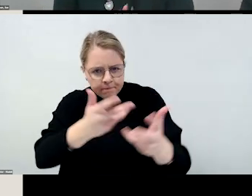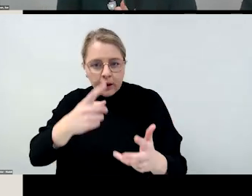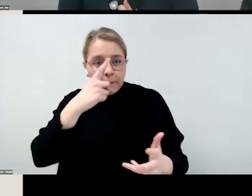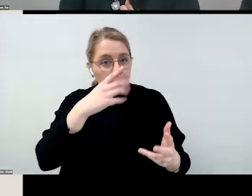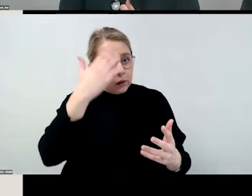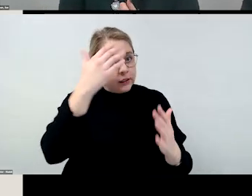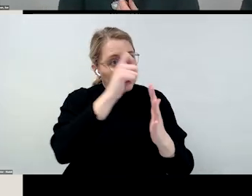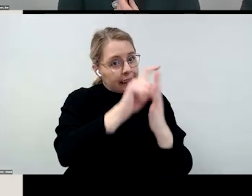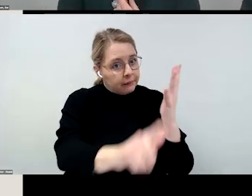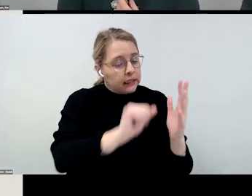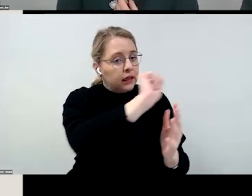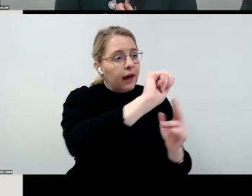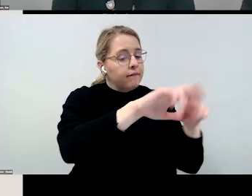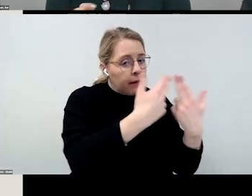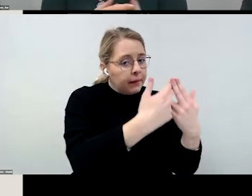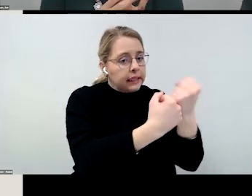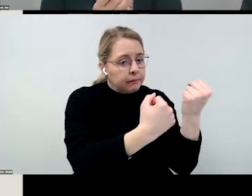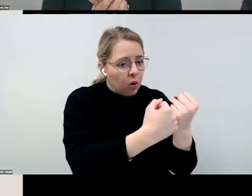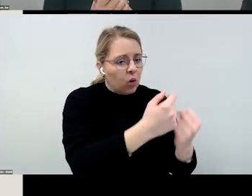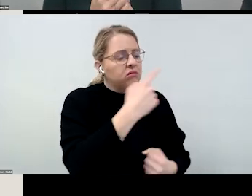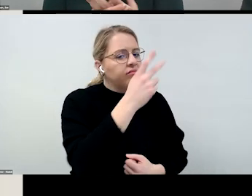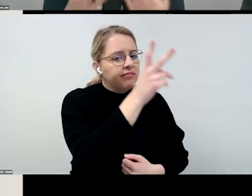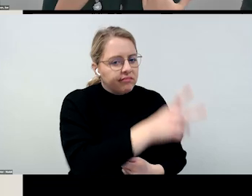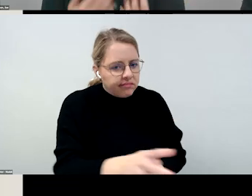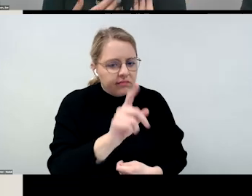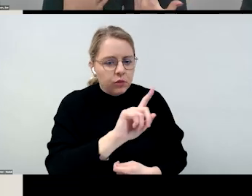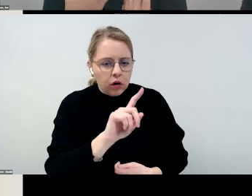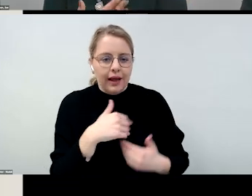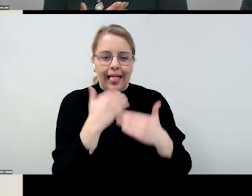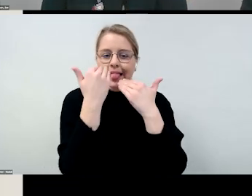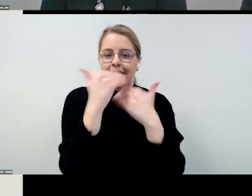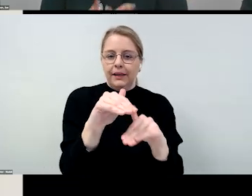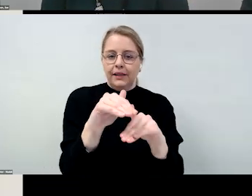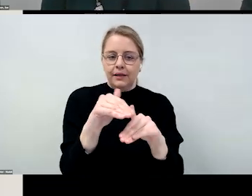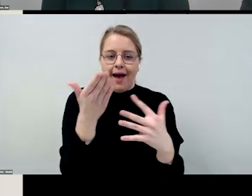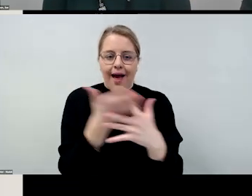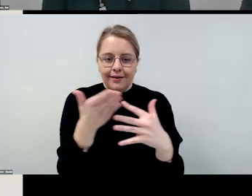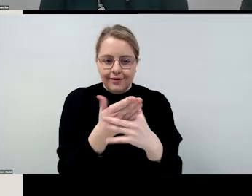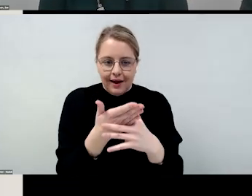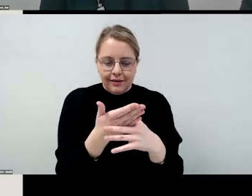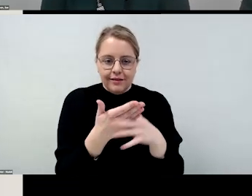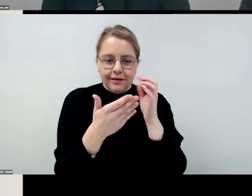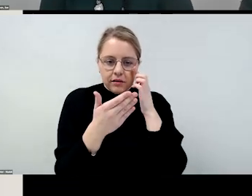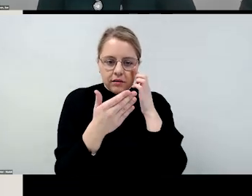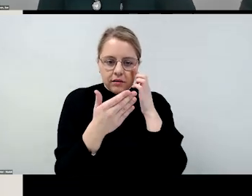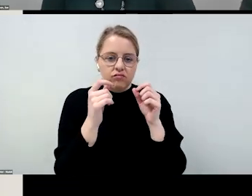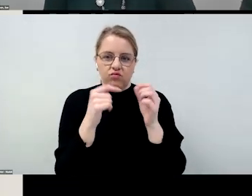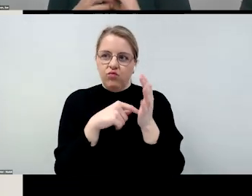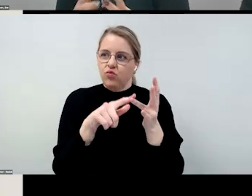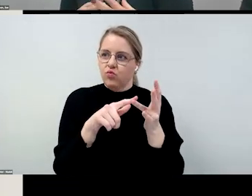but also support networks, they told us that there was limited awareness or access to accessible health